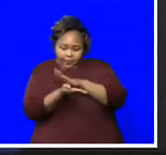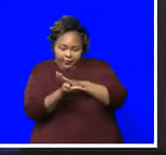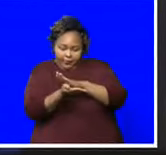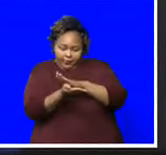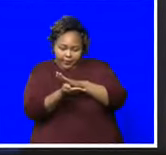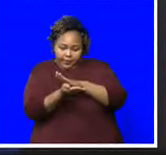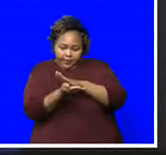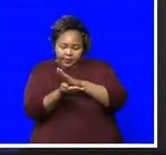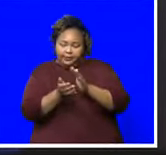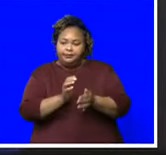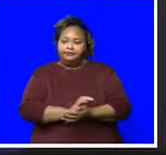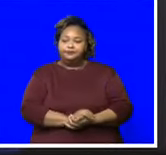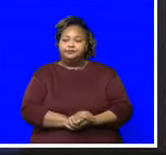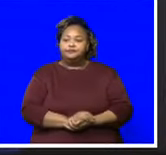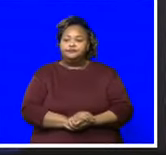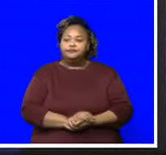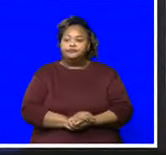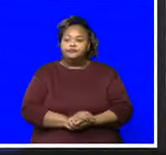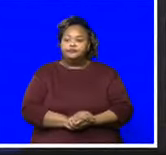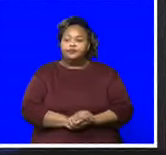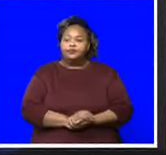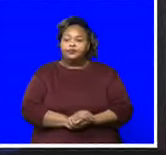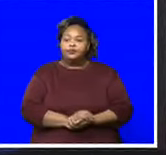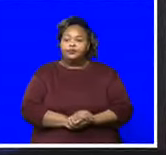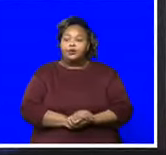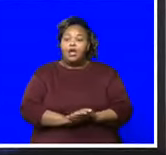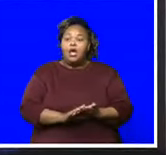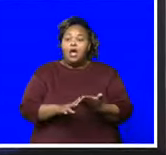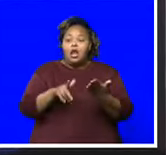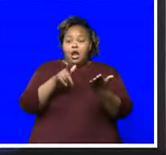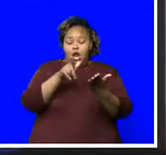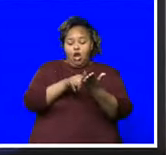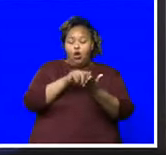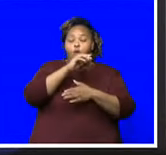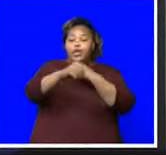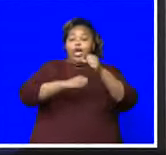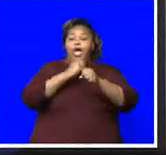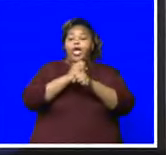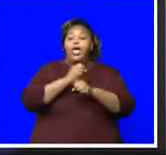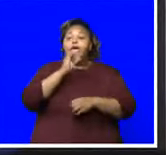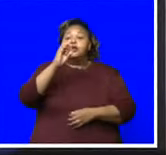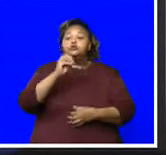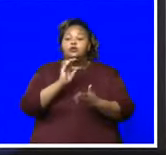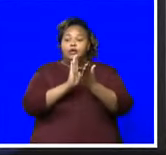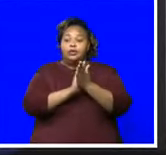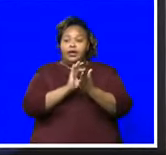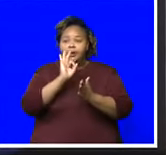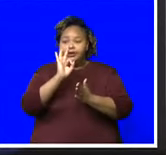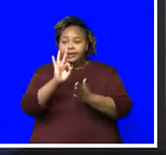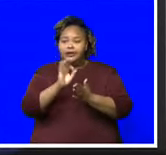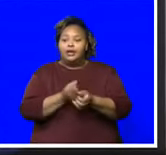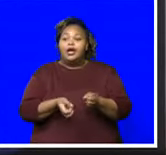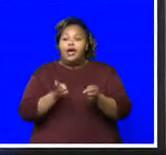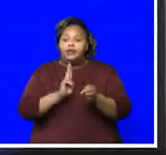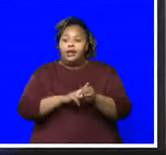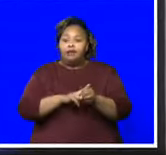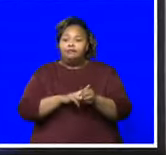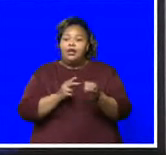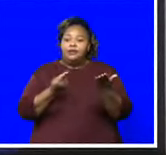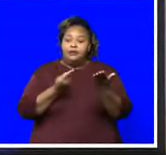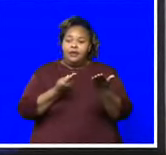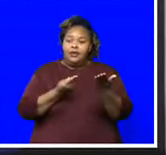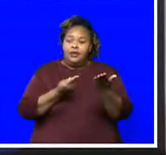umthetho lo owasungulwa thine Eswatini Communications Act of 2013 ne Electronic Communications Act